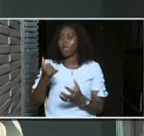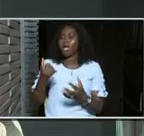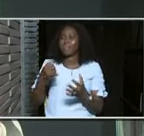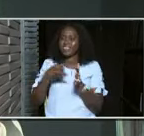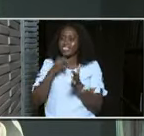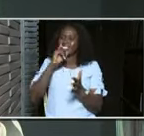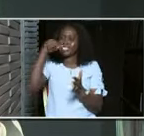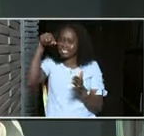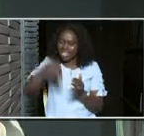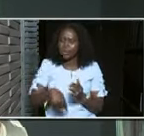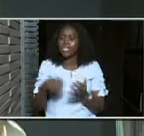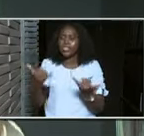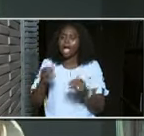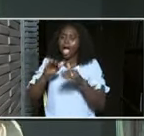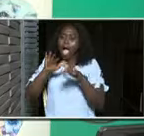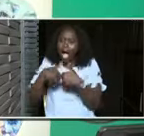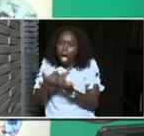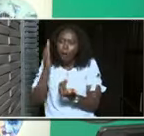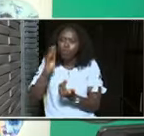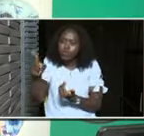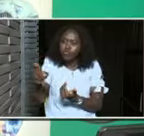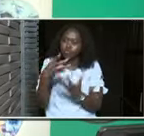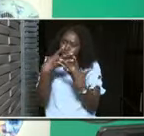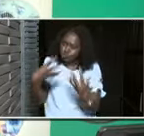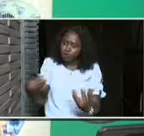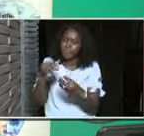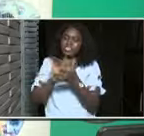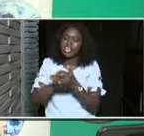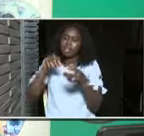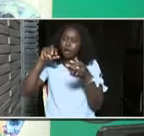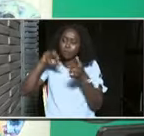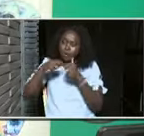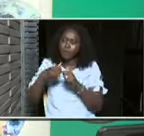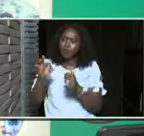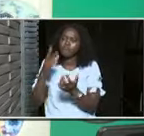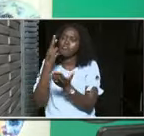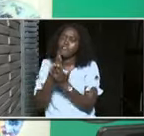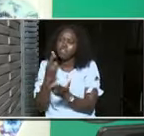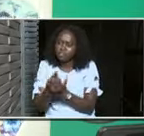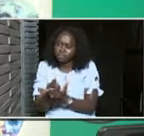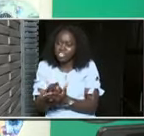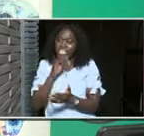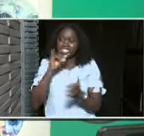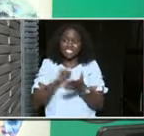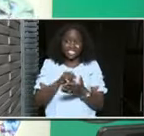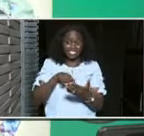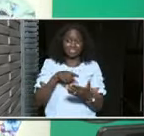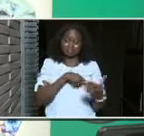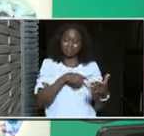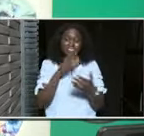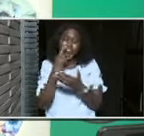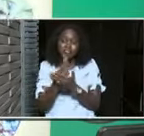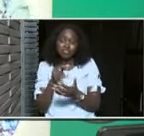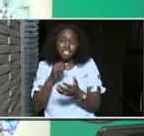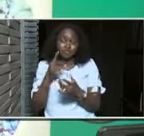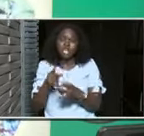So how will you solve that first problem of revenue? And is that the only revenue you'll be looking at? If you are going to diversify,